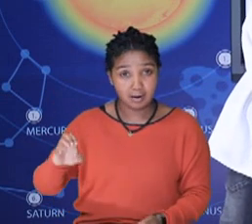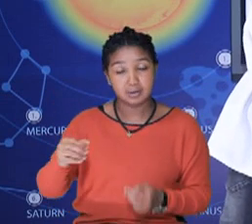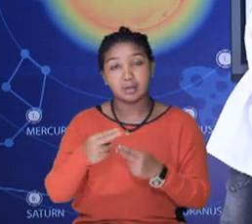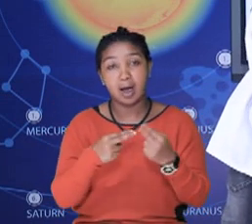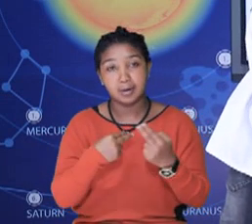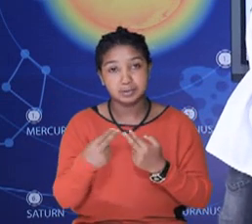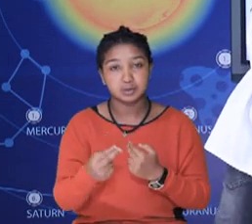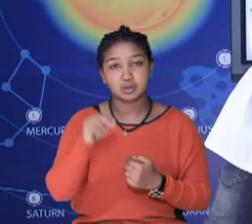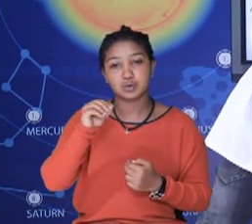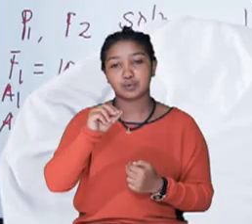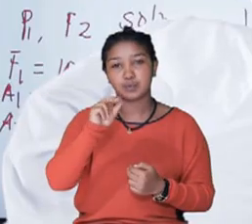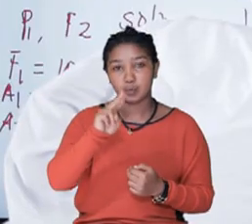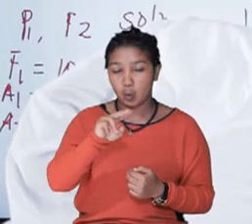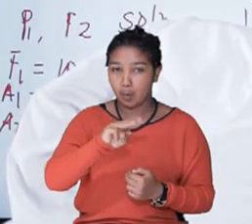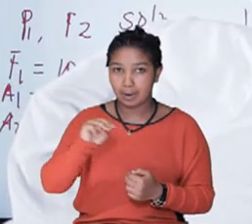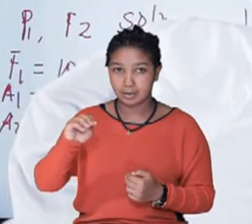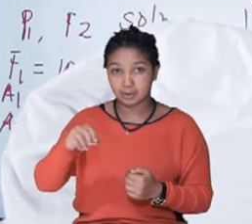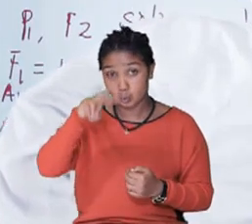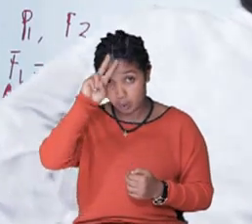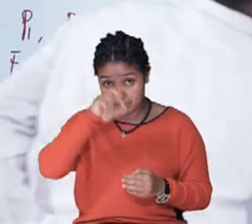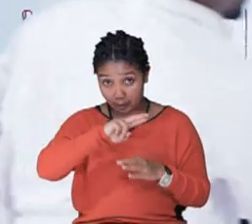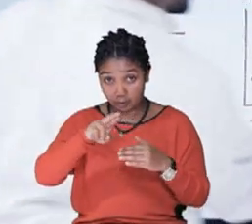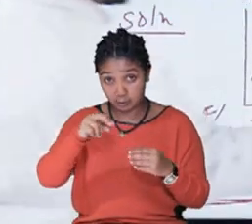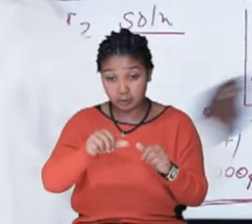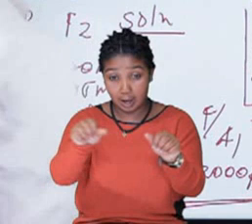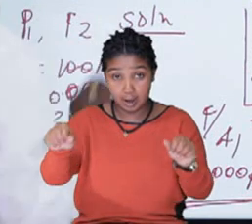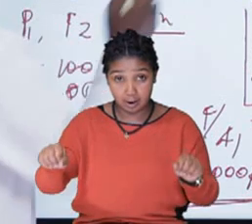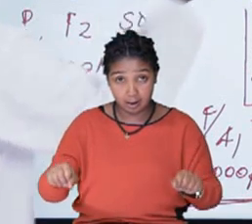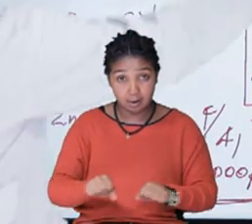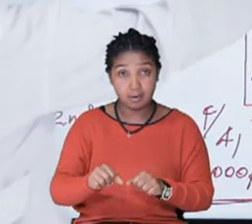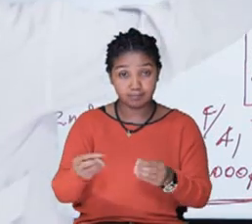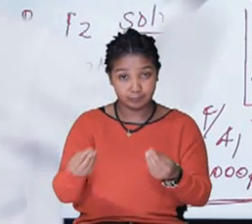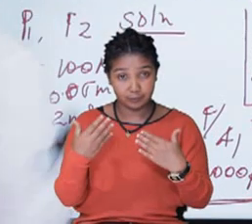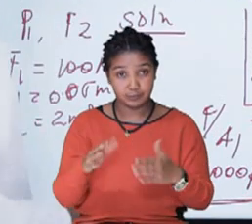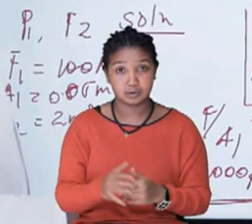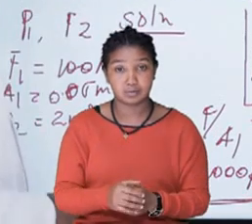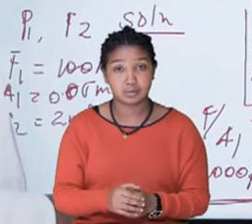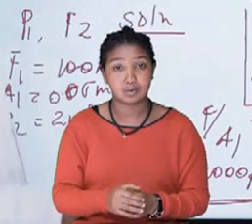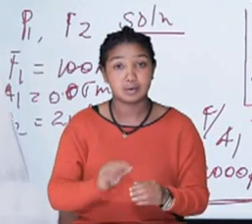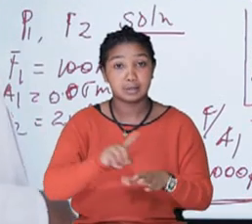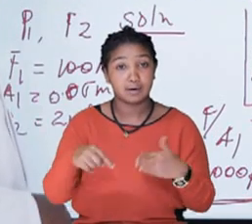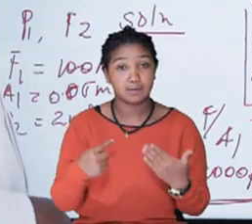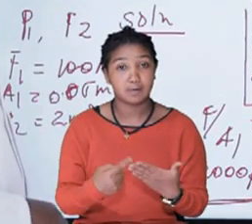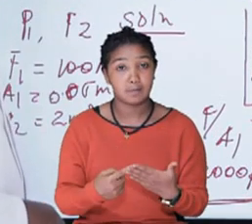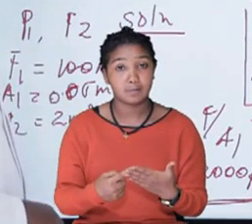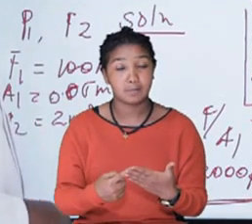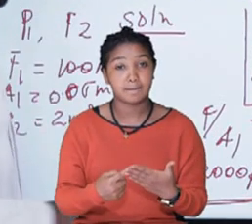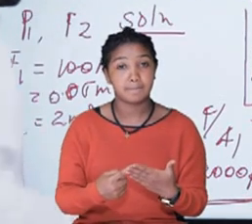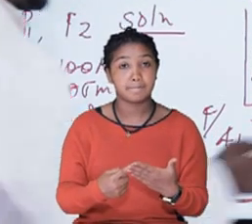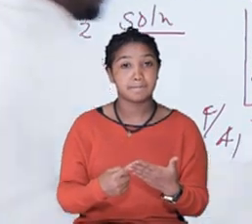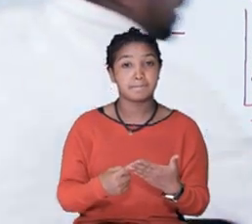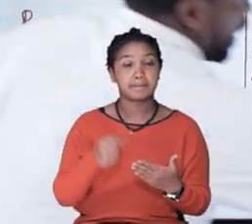Pascal times 2 meters square because area is 2 meters given. Therefore,